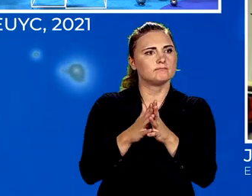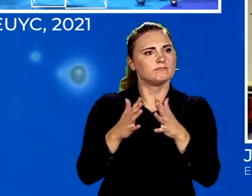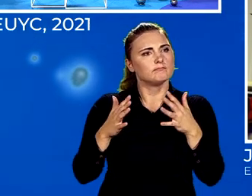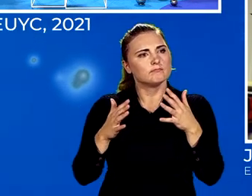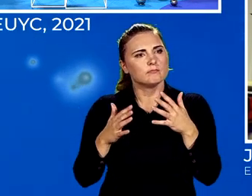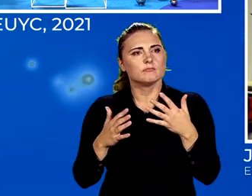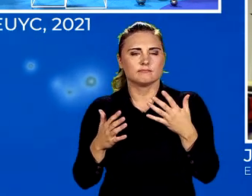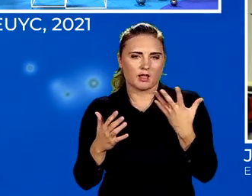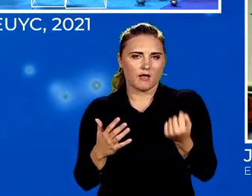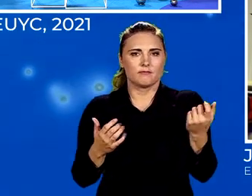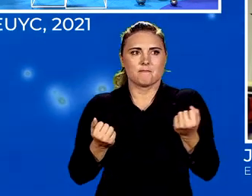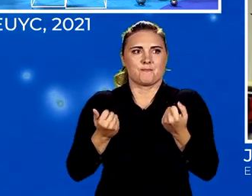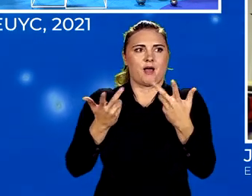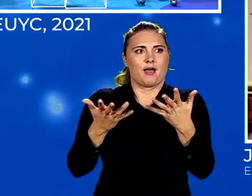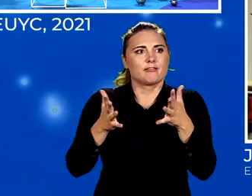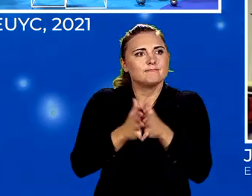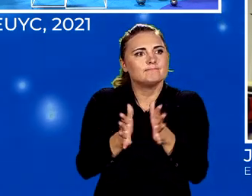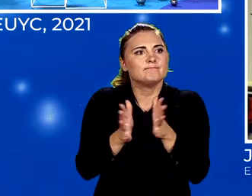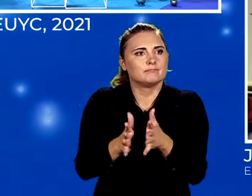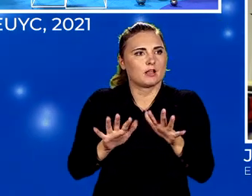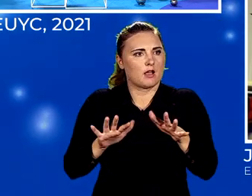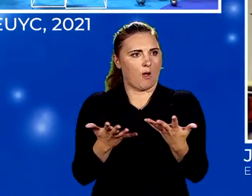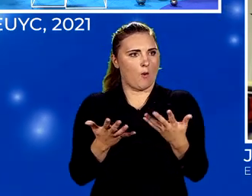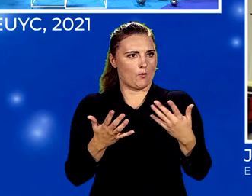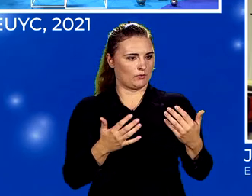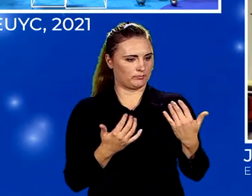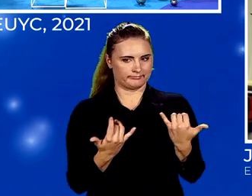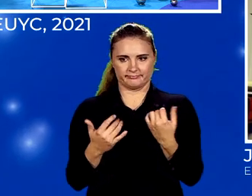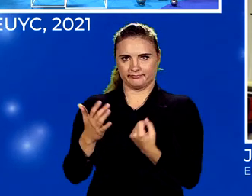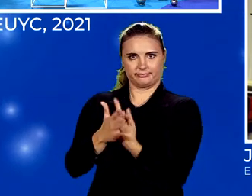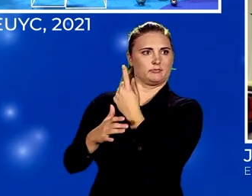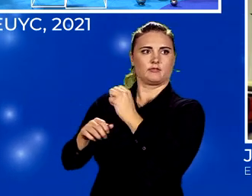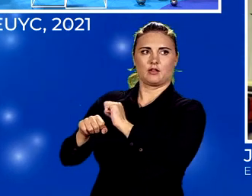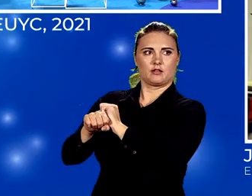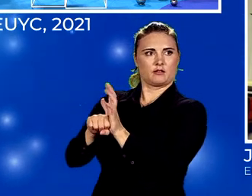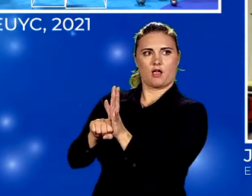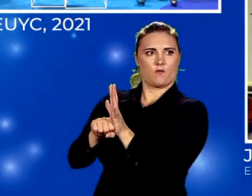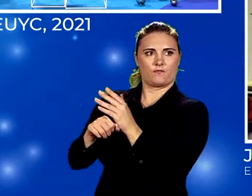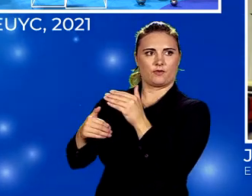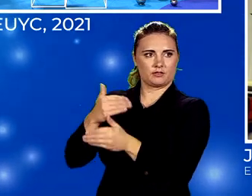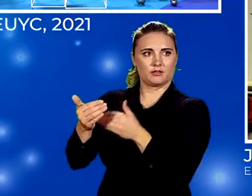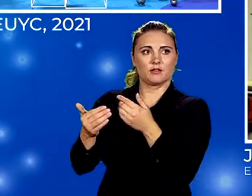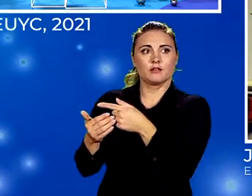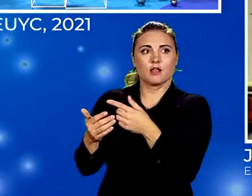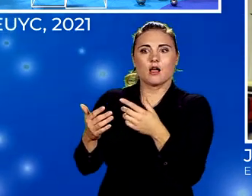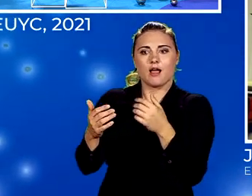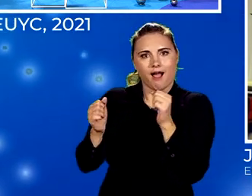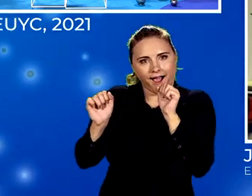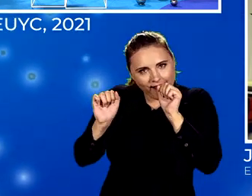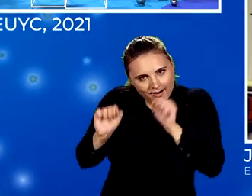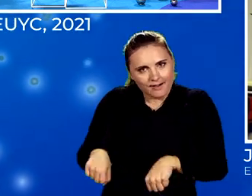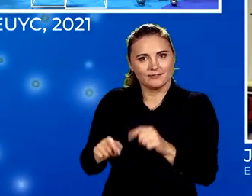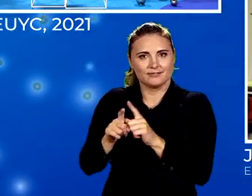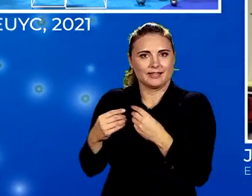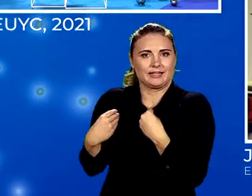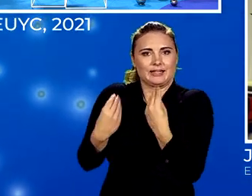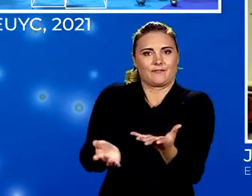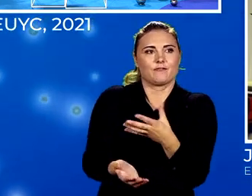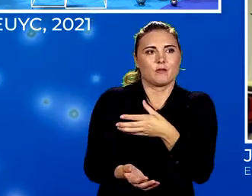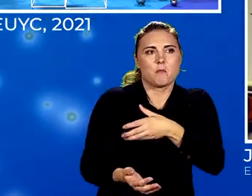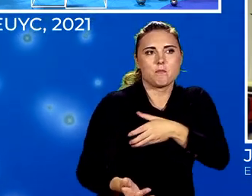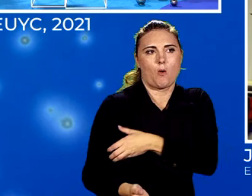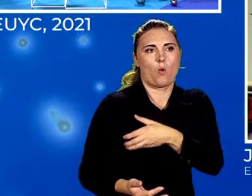lot in the pandemic. And the third one is Empower. About which I will talk a bit later, to support youth